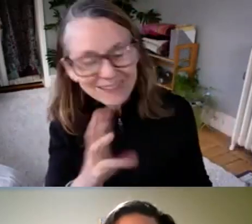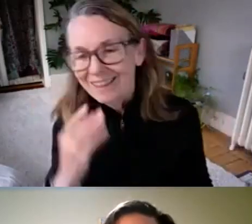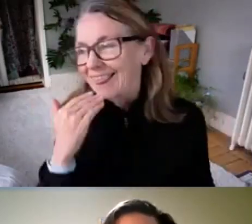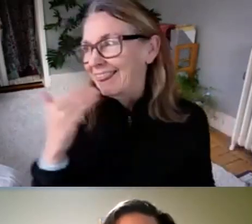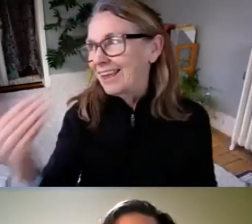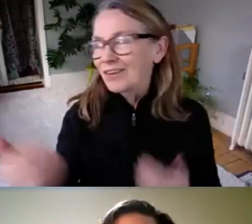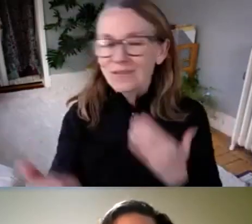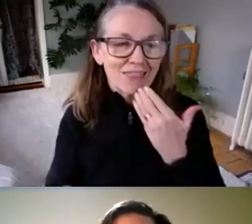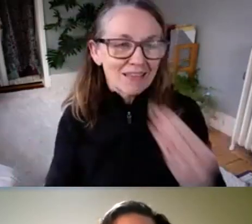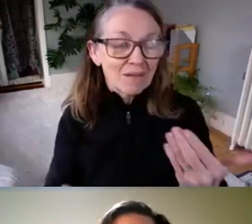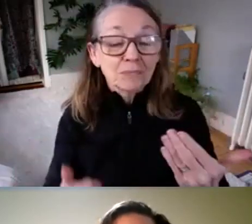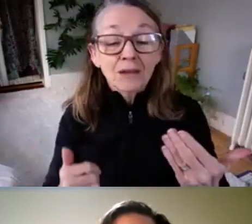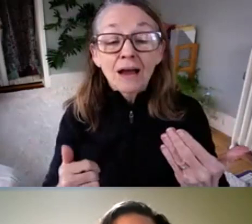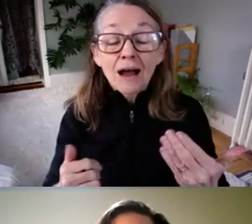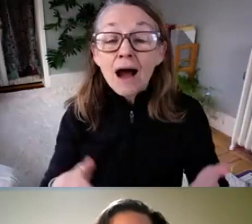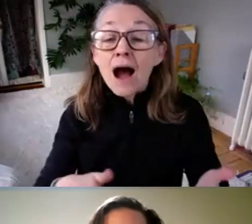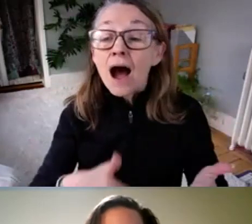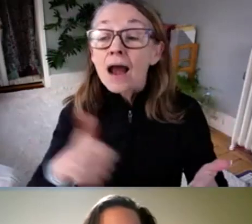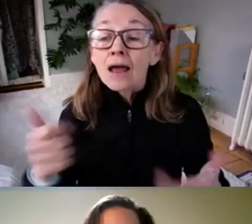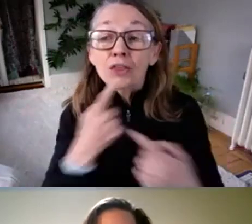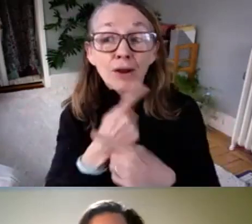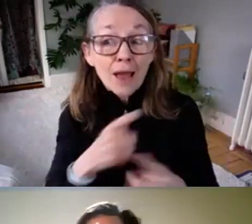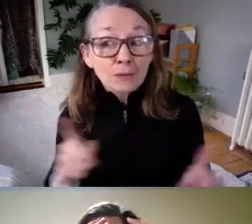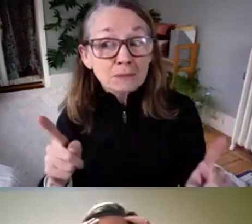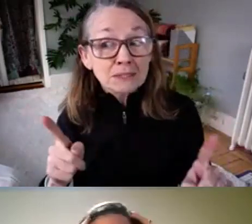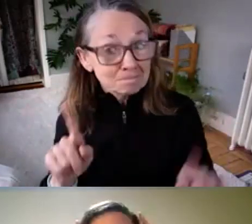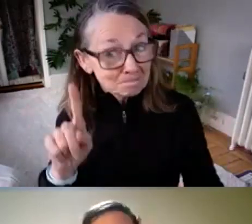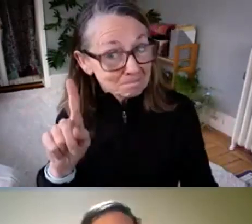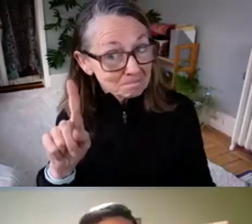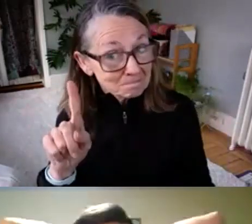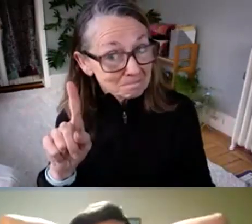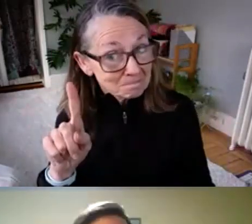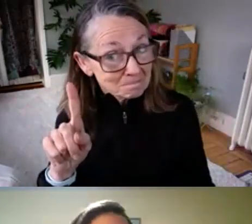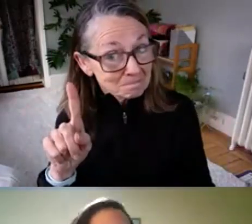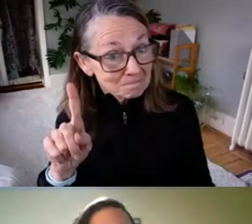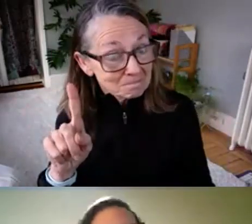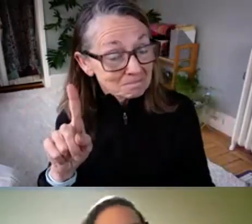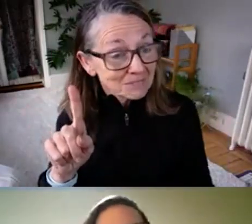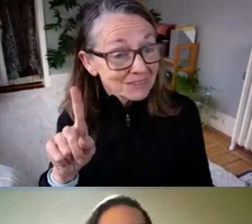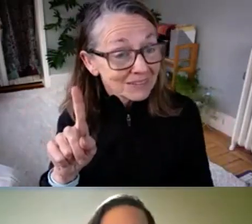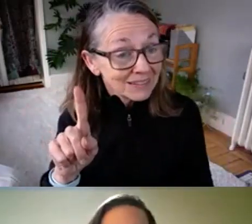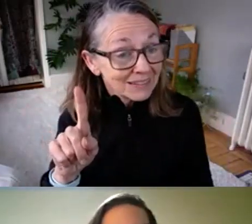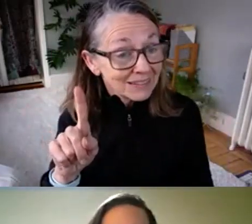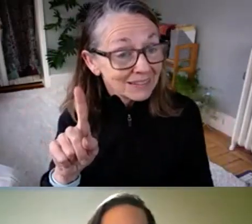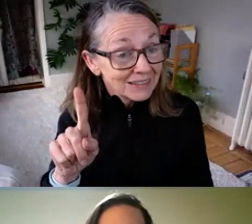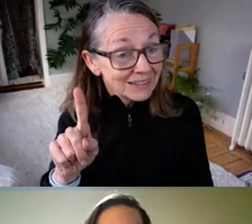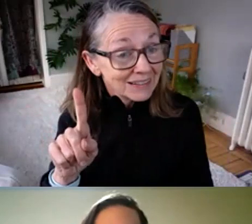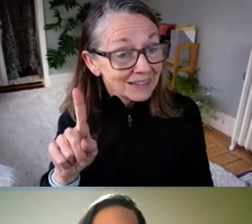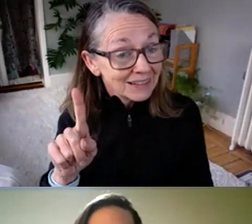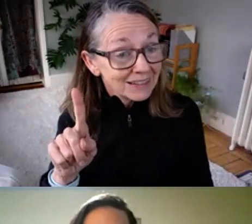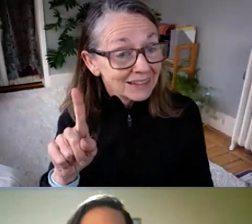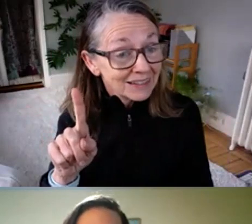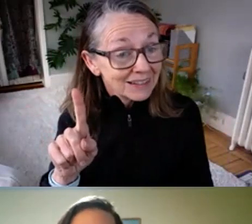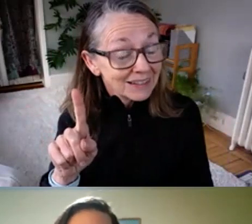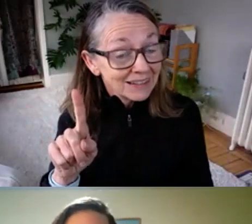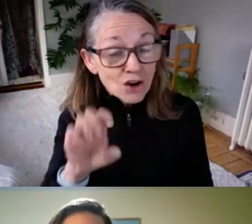I'm going to let another cat out of the bag and get my redemption with